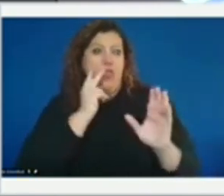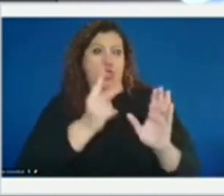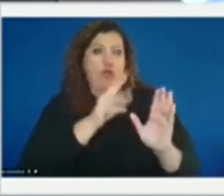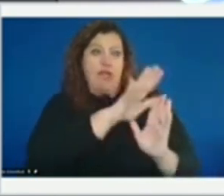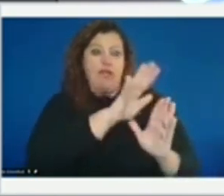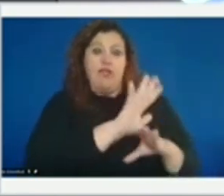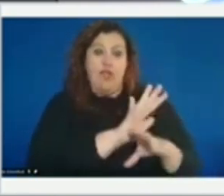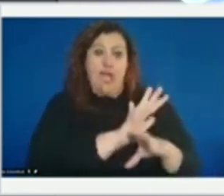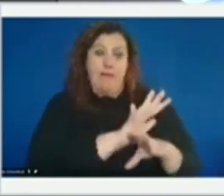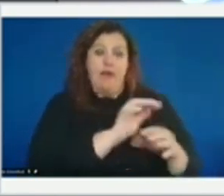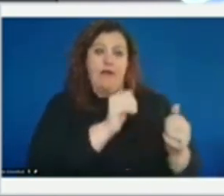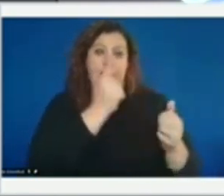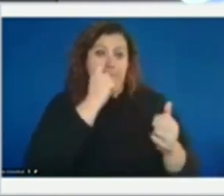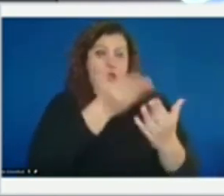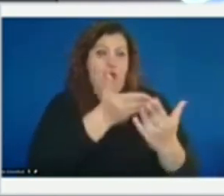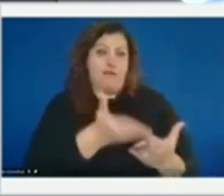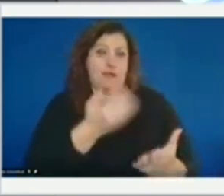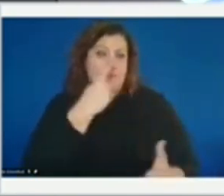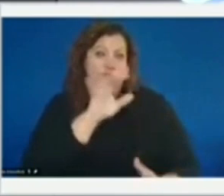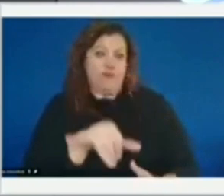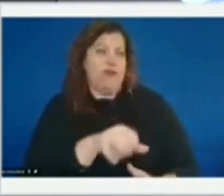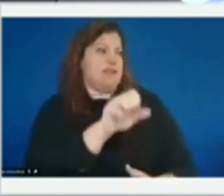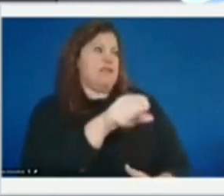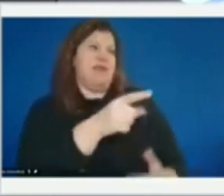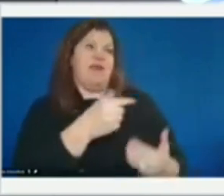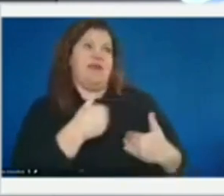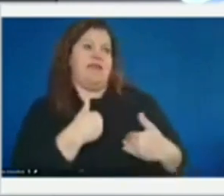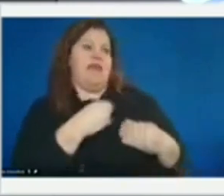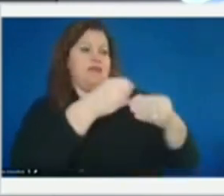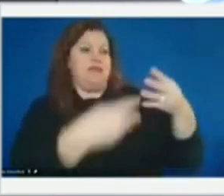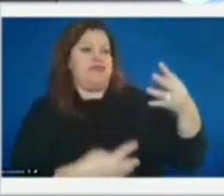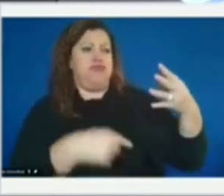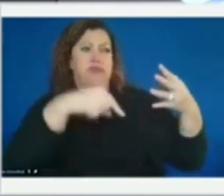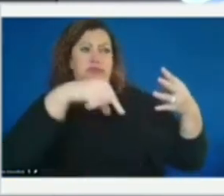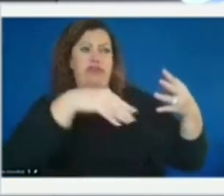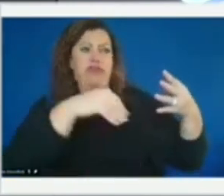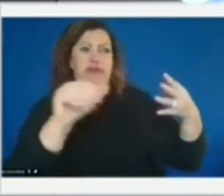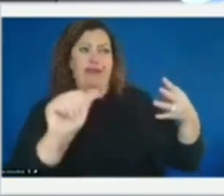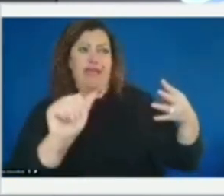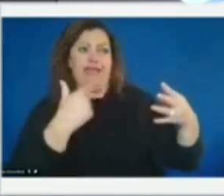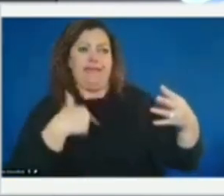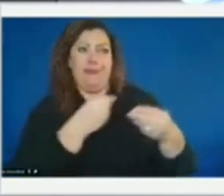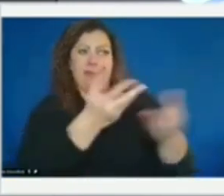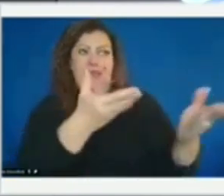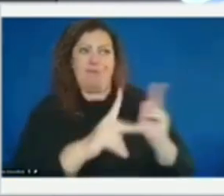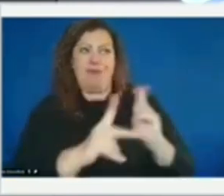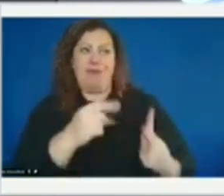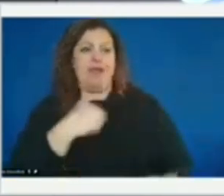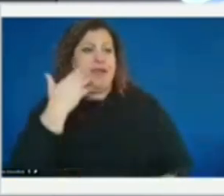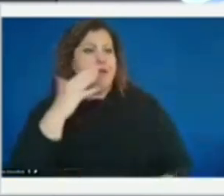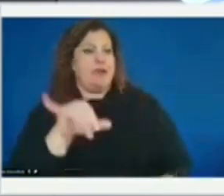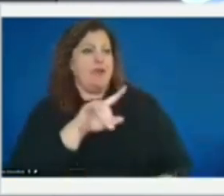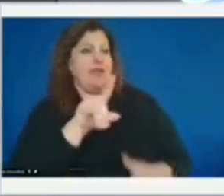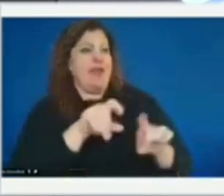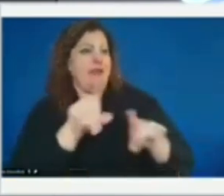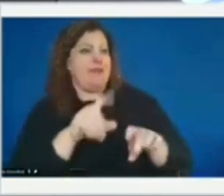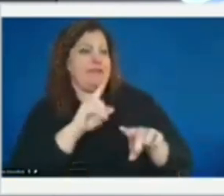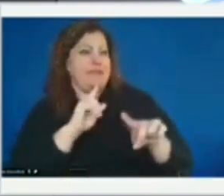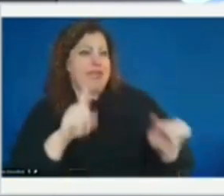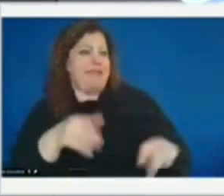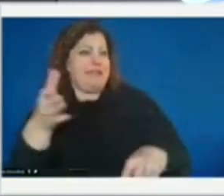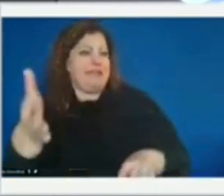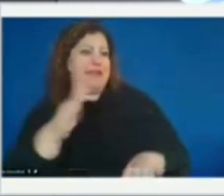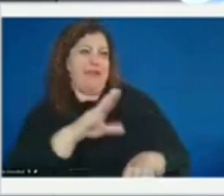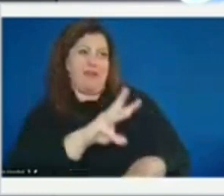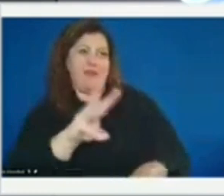this, or? I know there's a whole laundry list of Q&As that we give people, and I know those questions are answered. And again, I